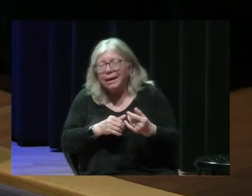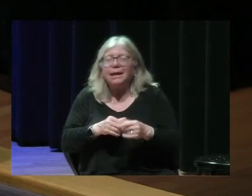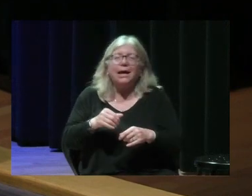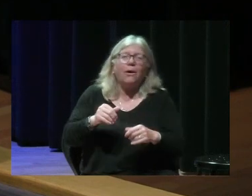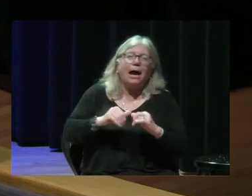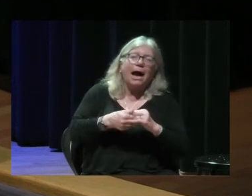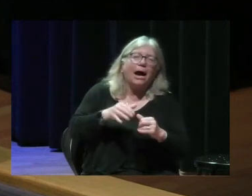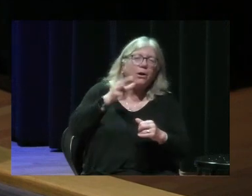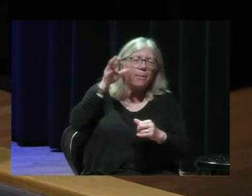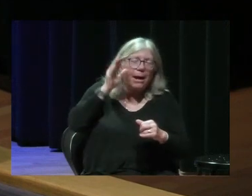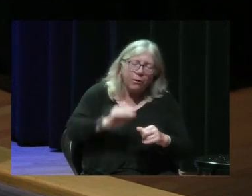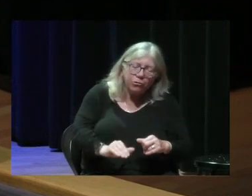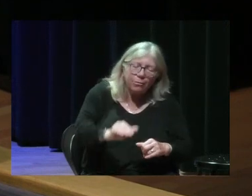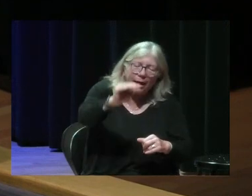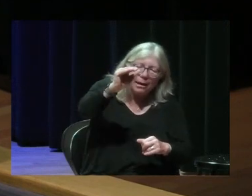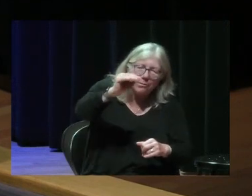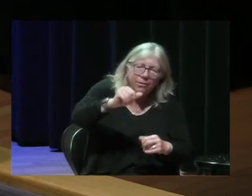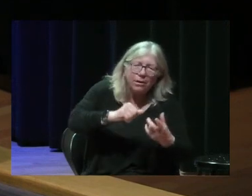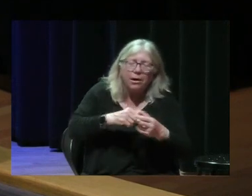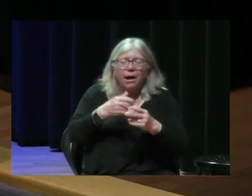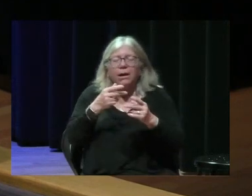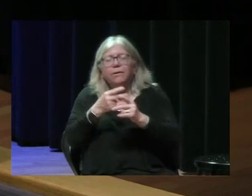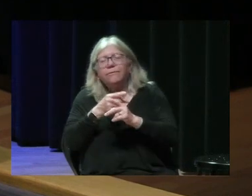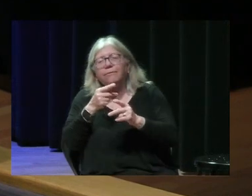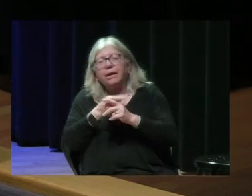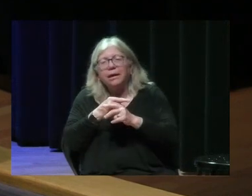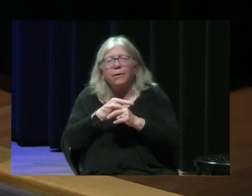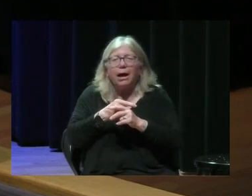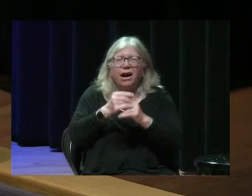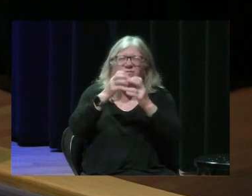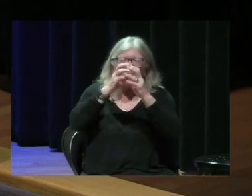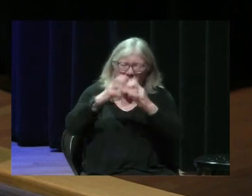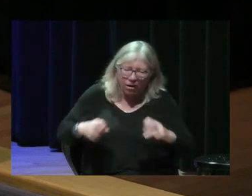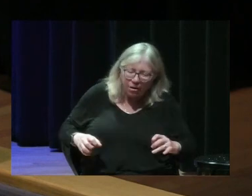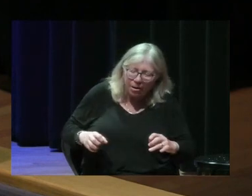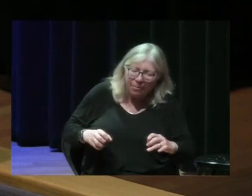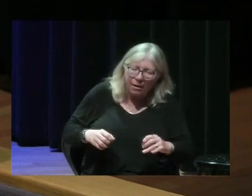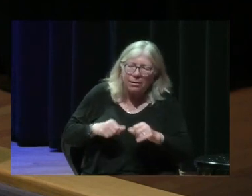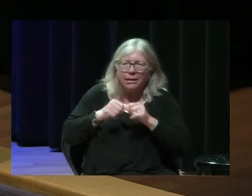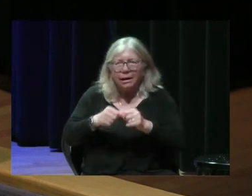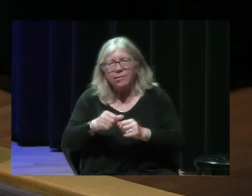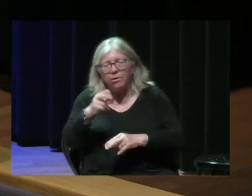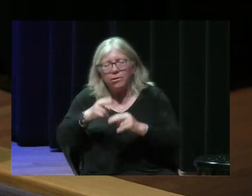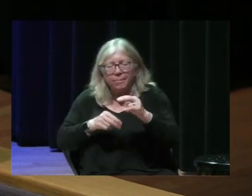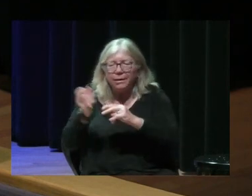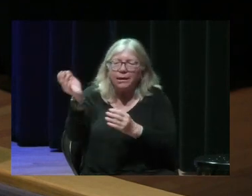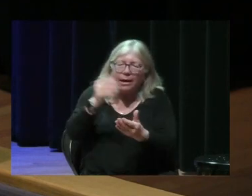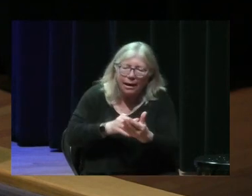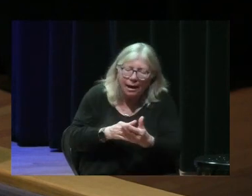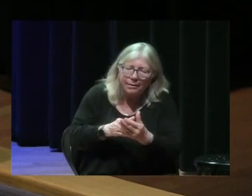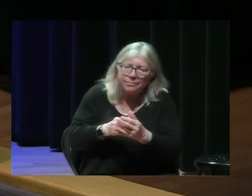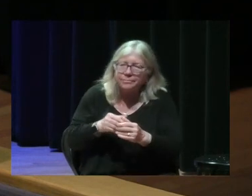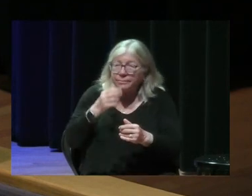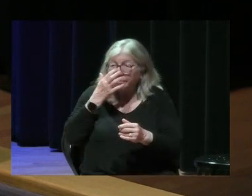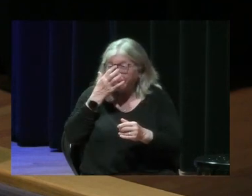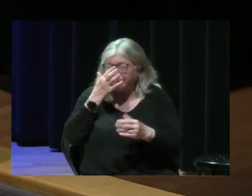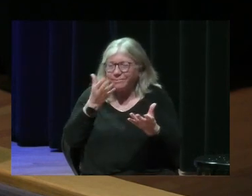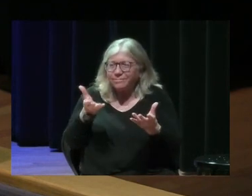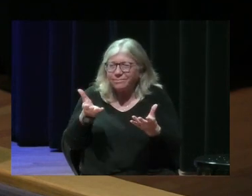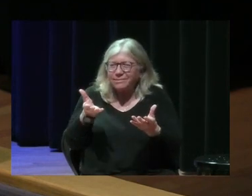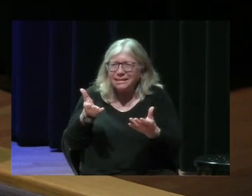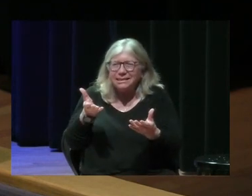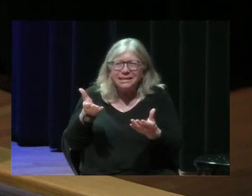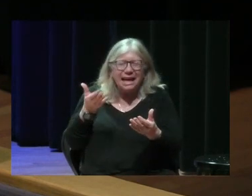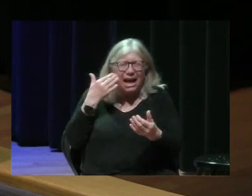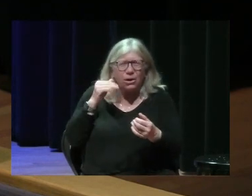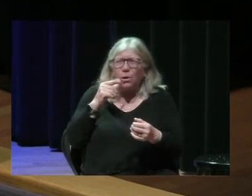parents raised you to be. You kind of take, you figure out, you tear it apart, you decide what you want to keep and you rebuild it. And I think we've, like, and I don't even know who I